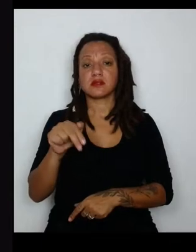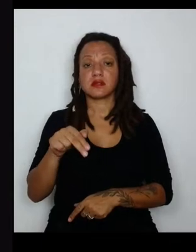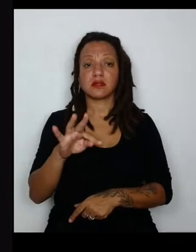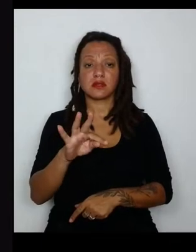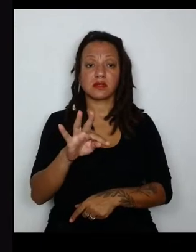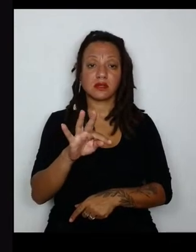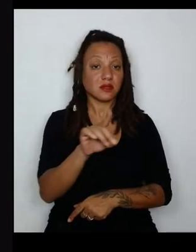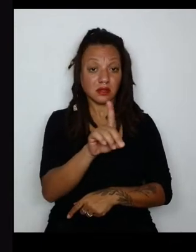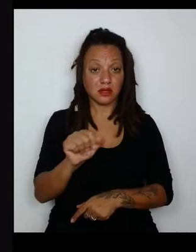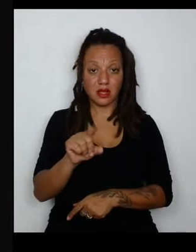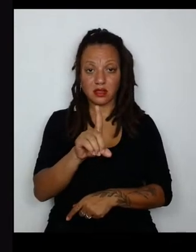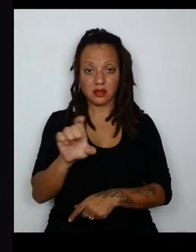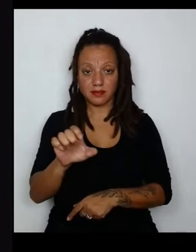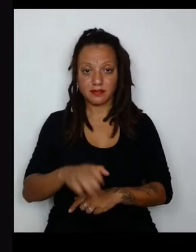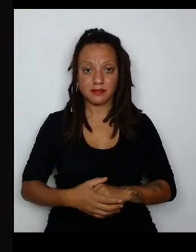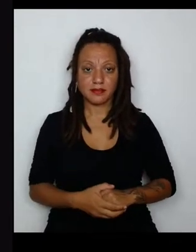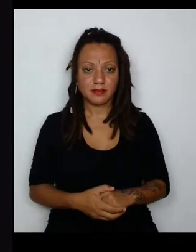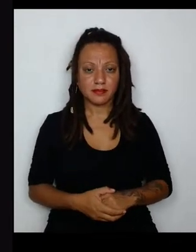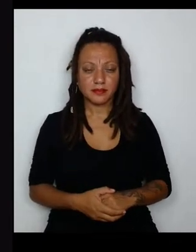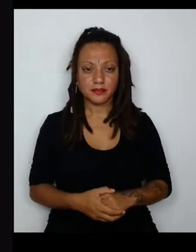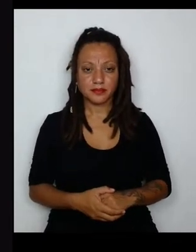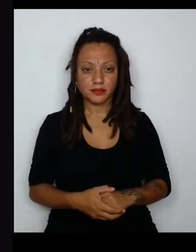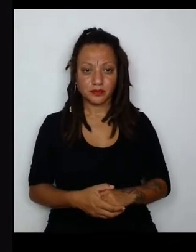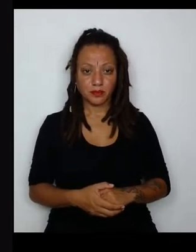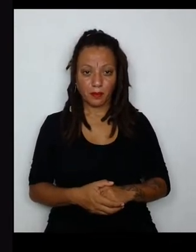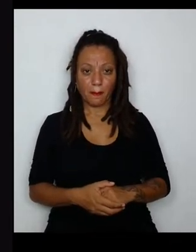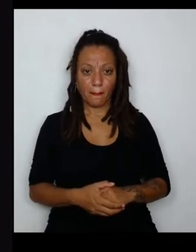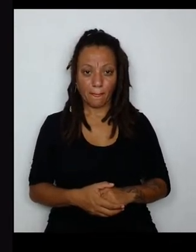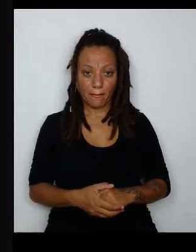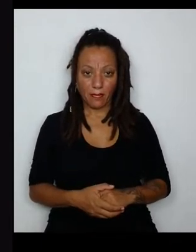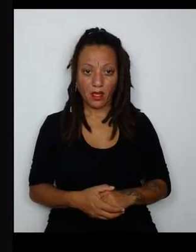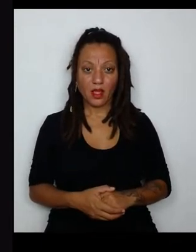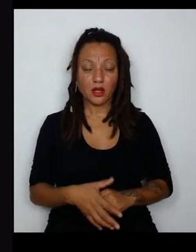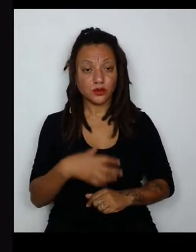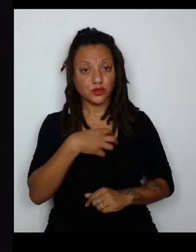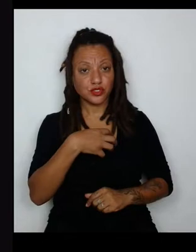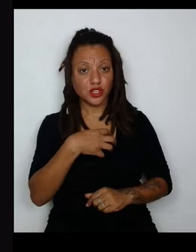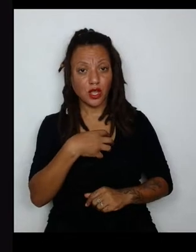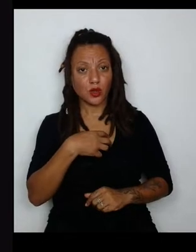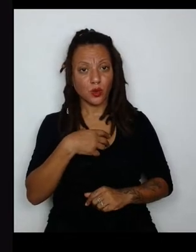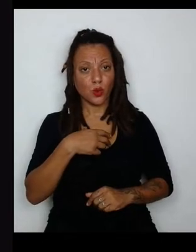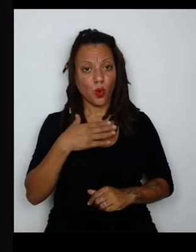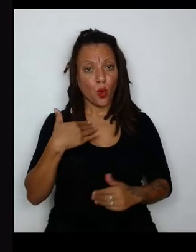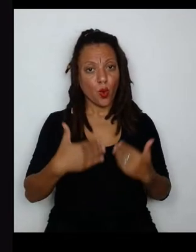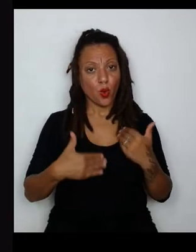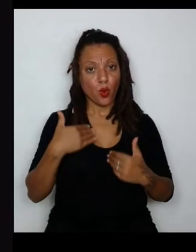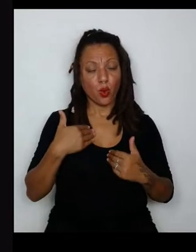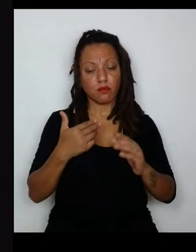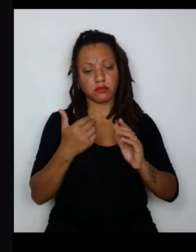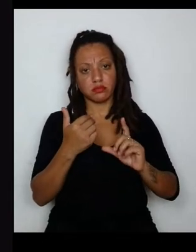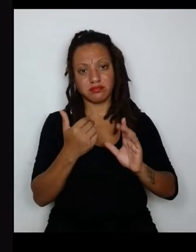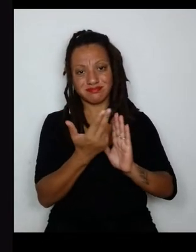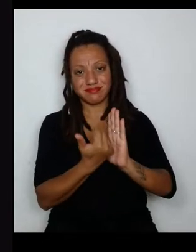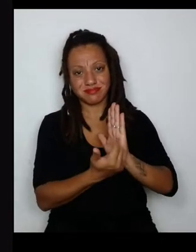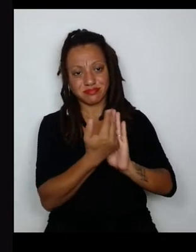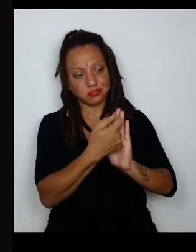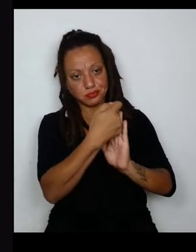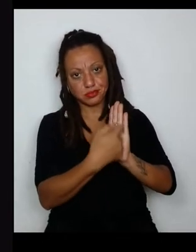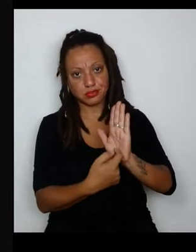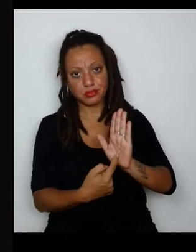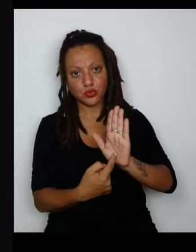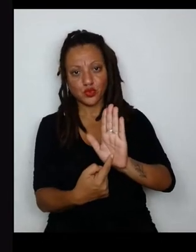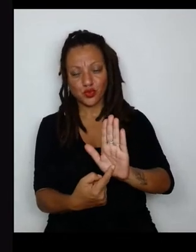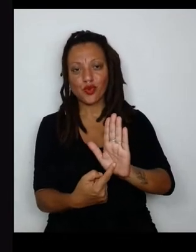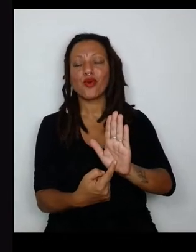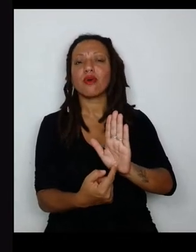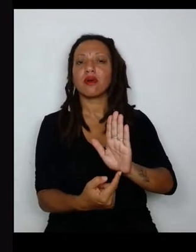considering the ways these bodies were textually graphically and discursively represented in the 18th and 19th